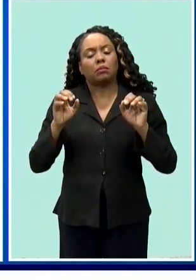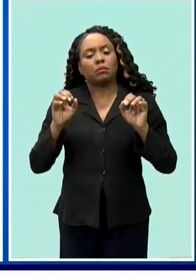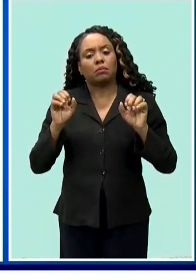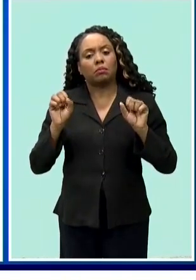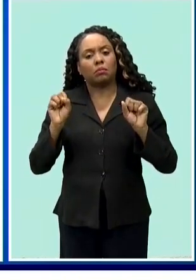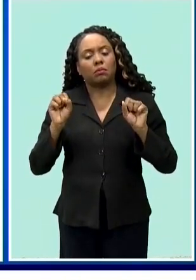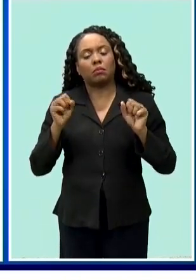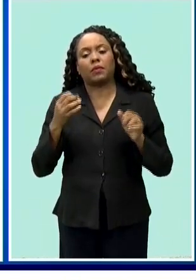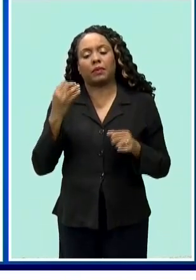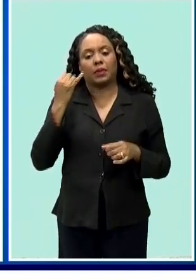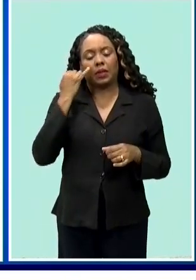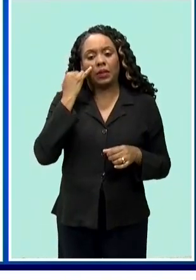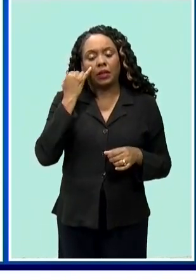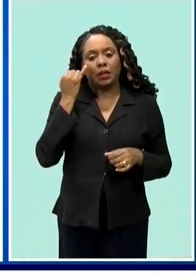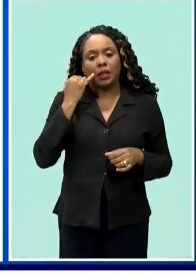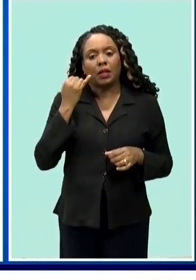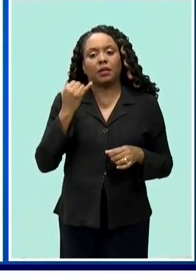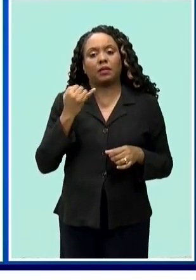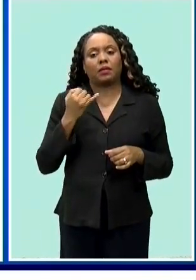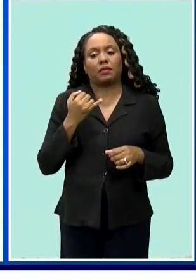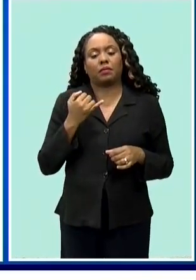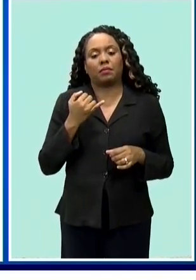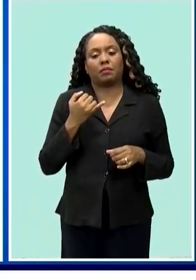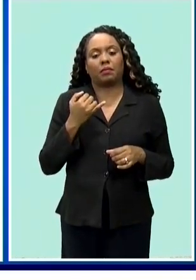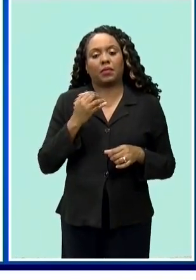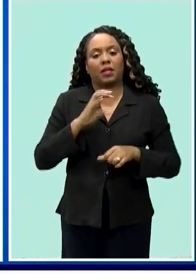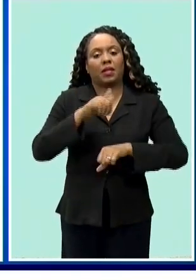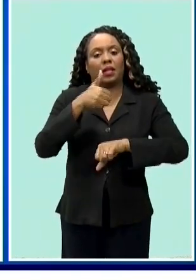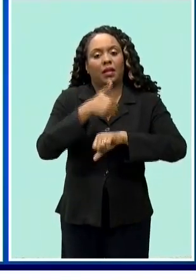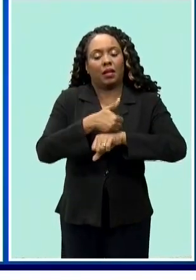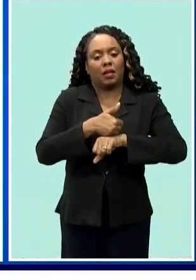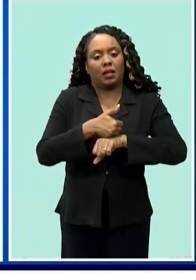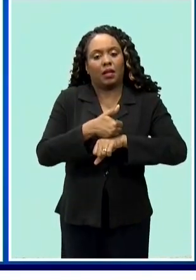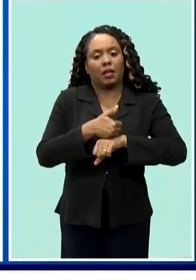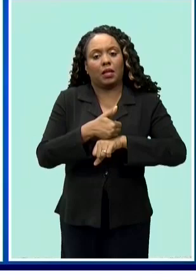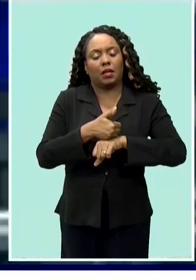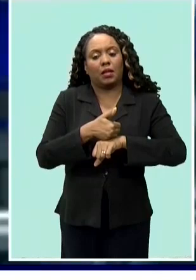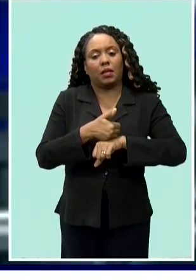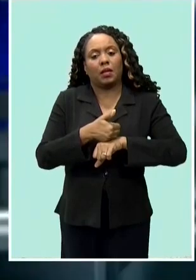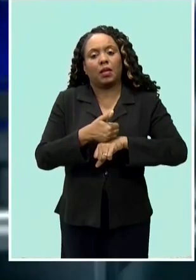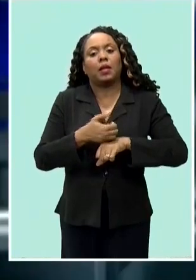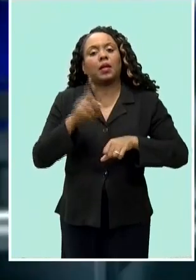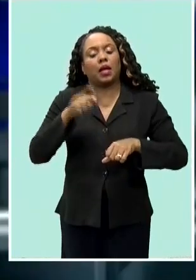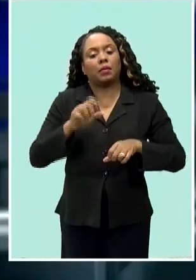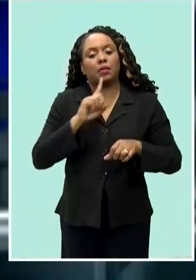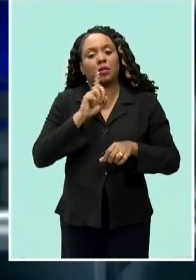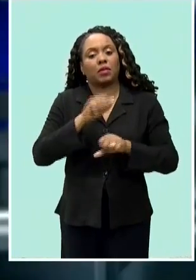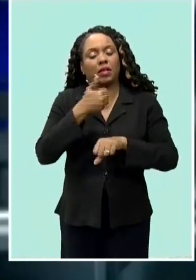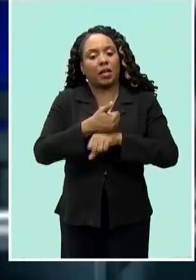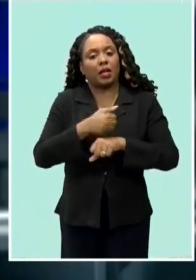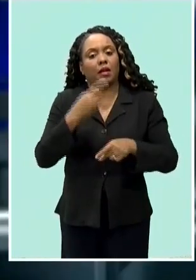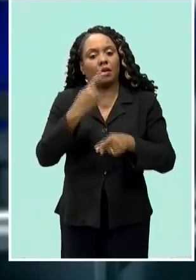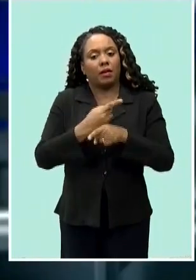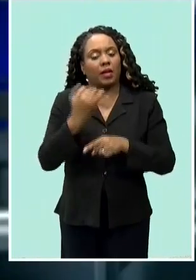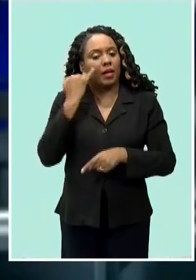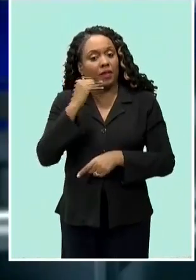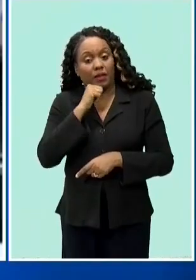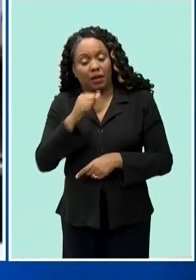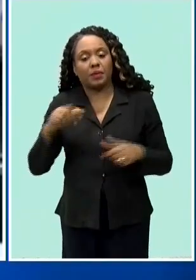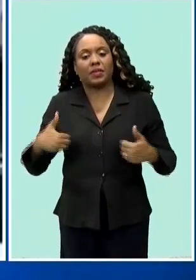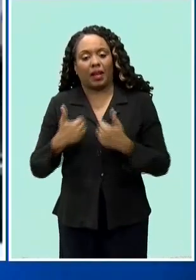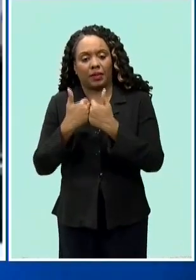a situation where implementation of it could be problematic and challenging. Well, Shane, that was the meat of what was